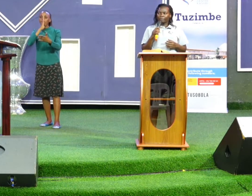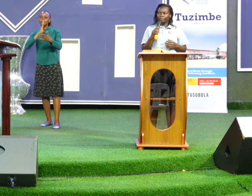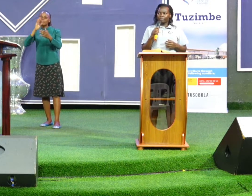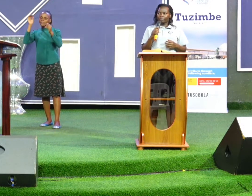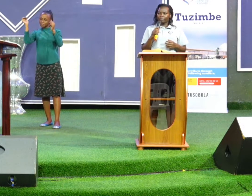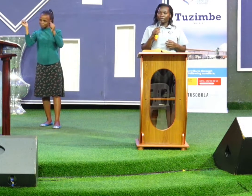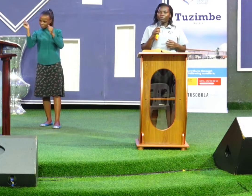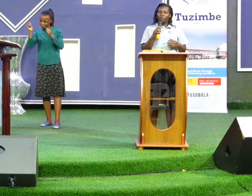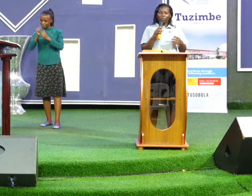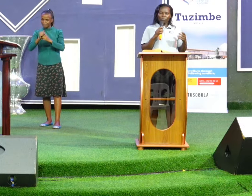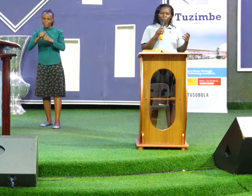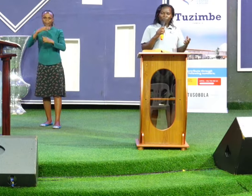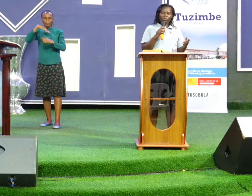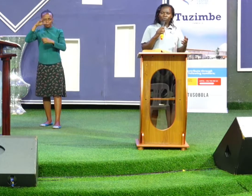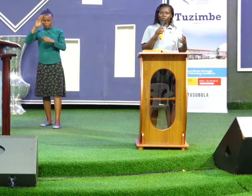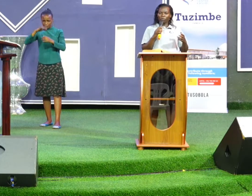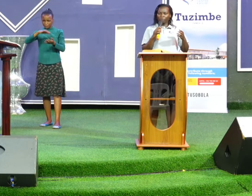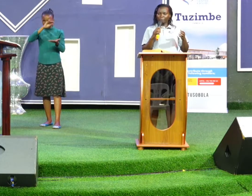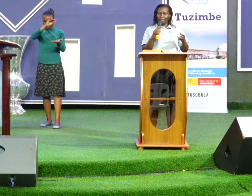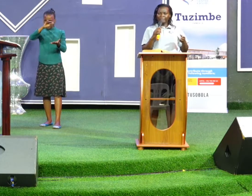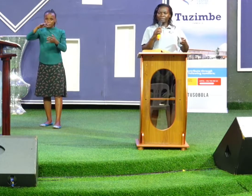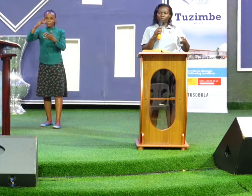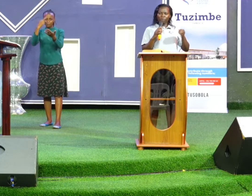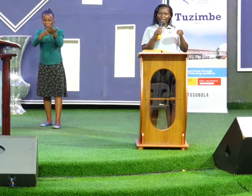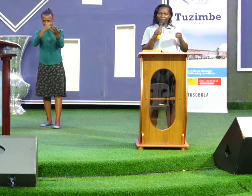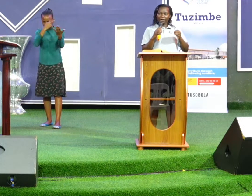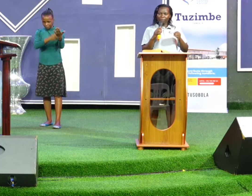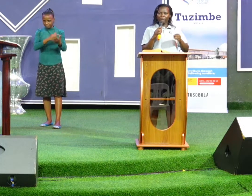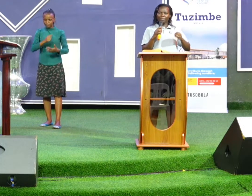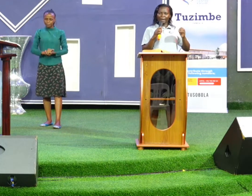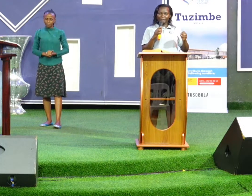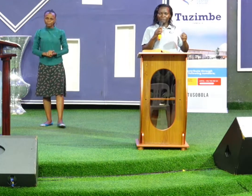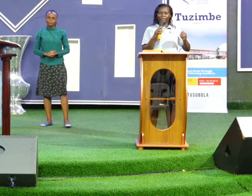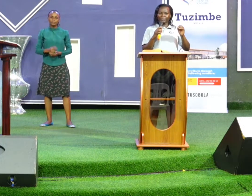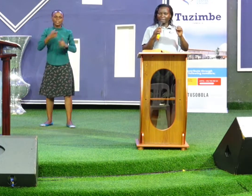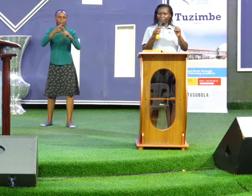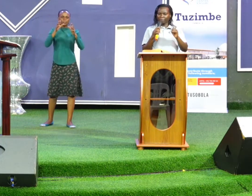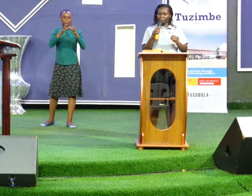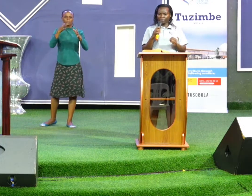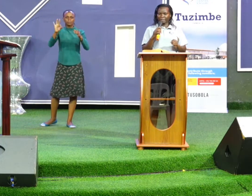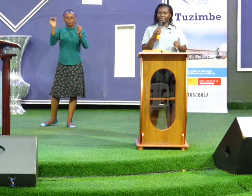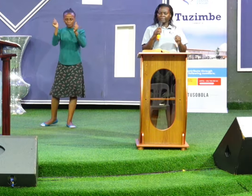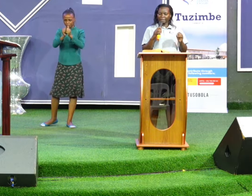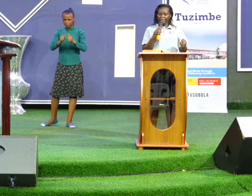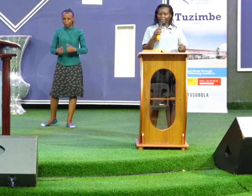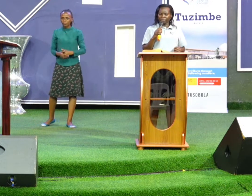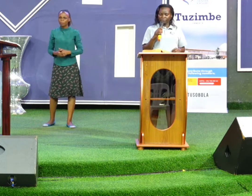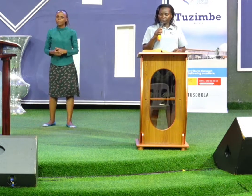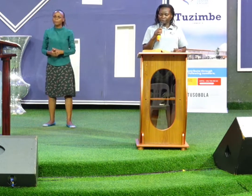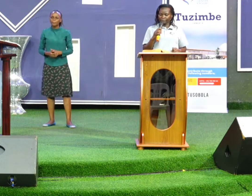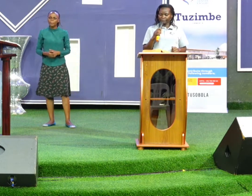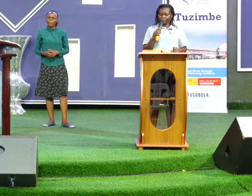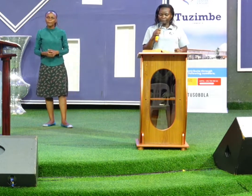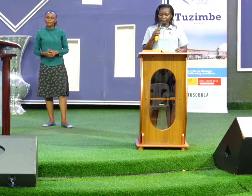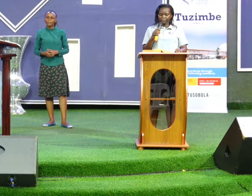The majority report. Omwoyo ogwo ogw'omuperezi ogwali mwabo abangi abajja ne ripooti etaali